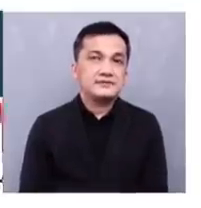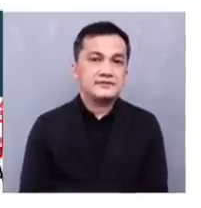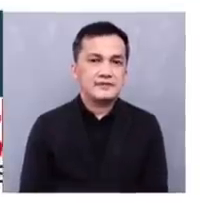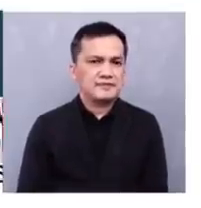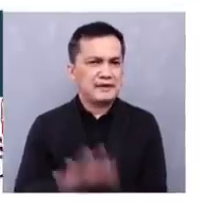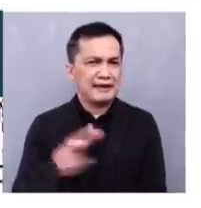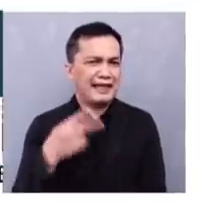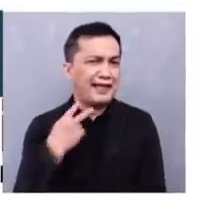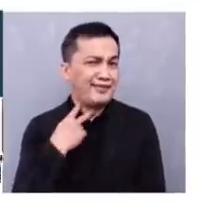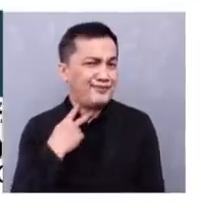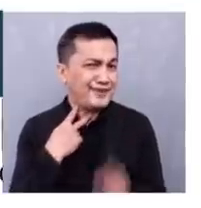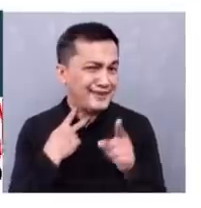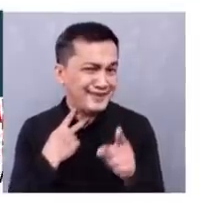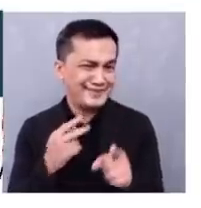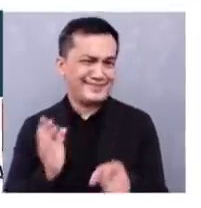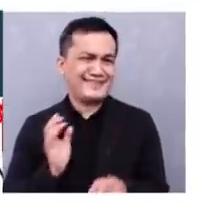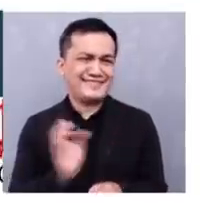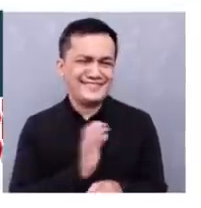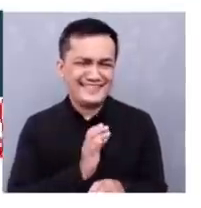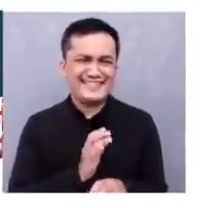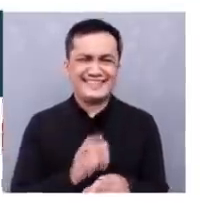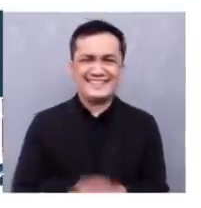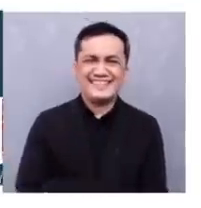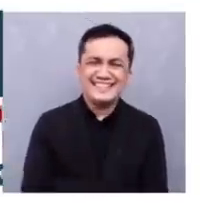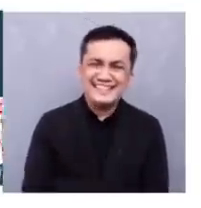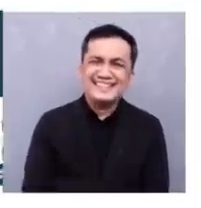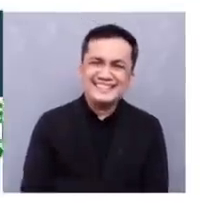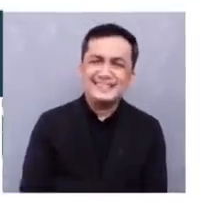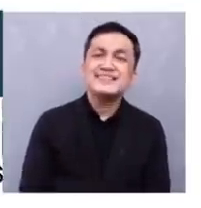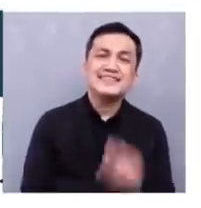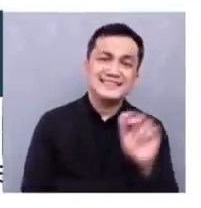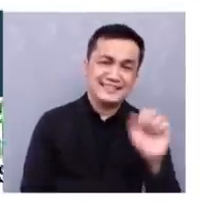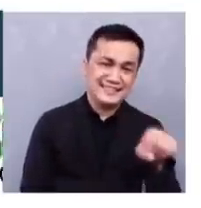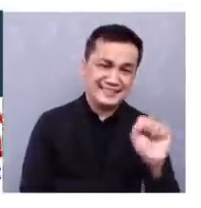ipit kayo, Congressman. Yeah, medyo